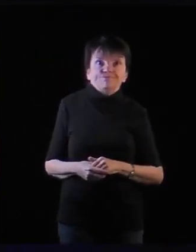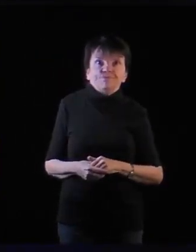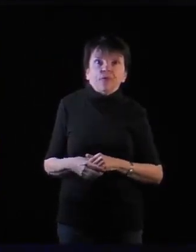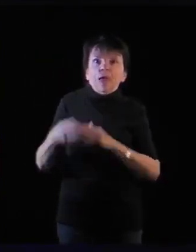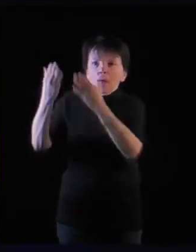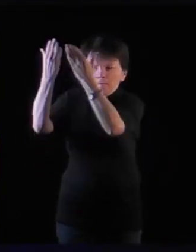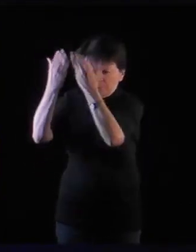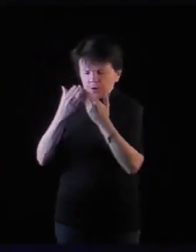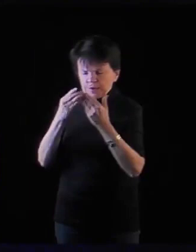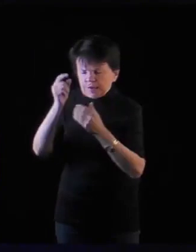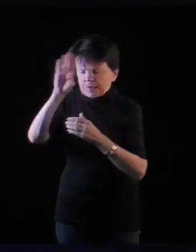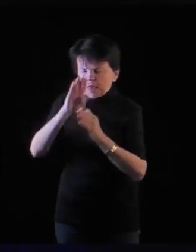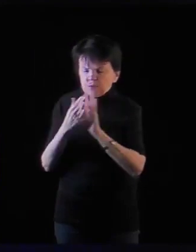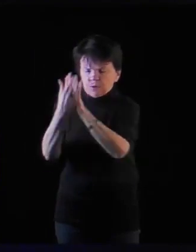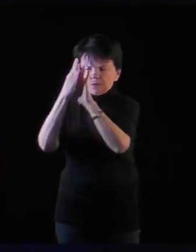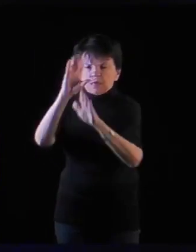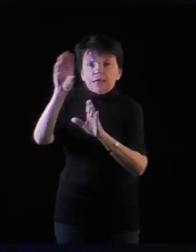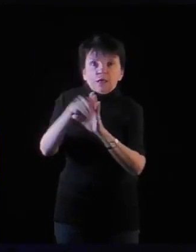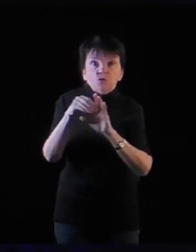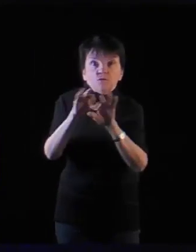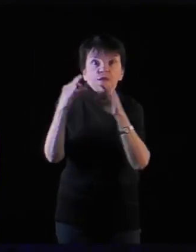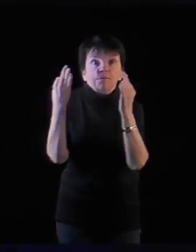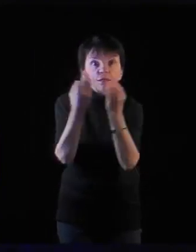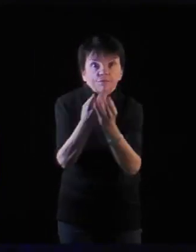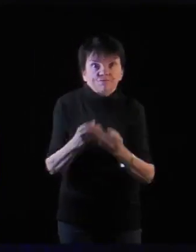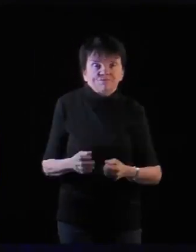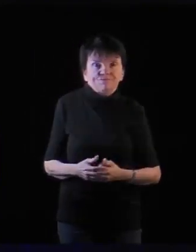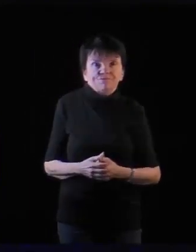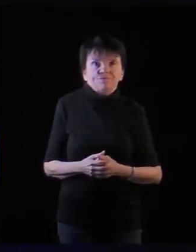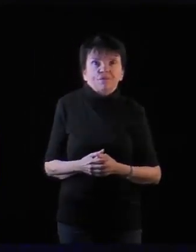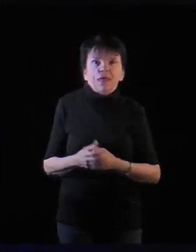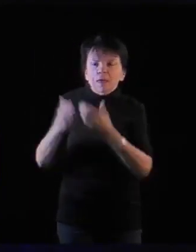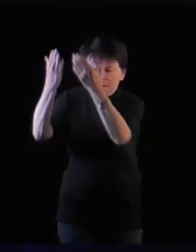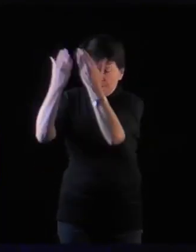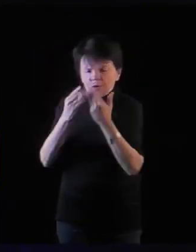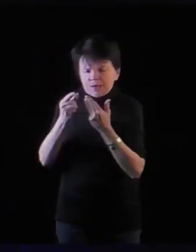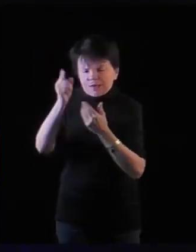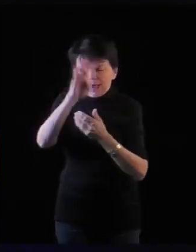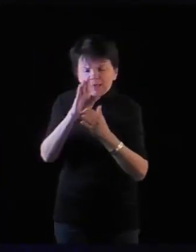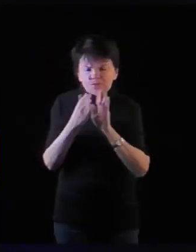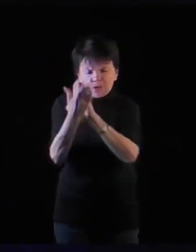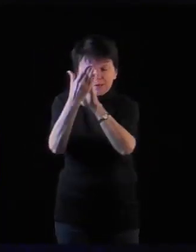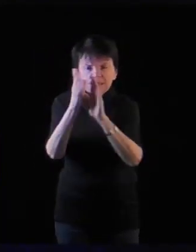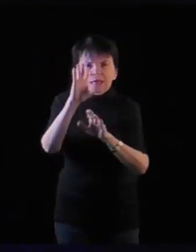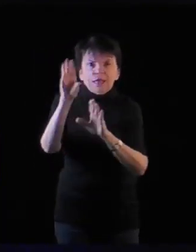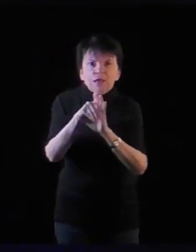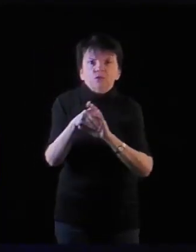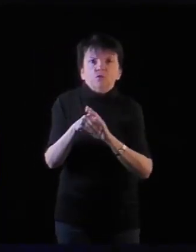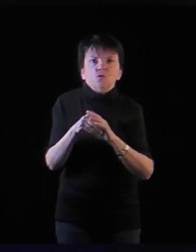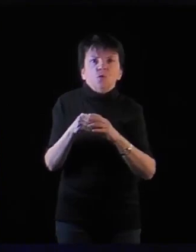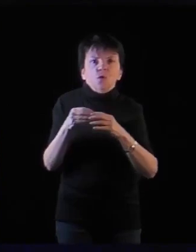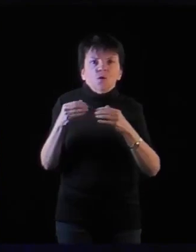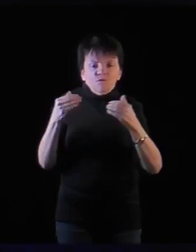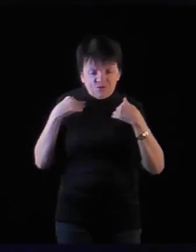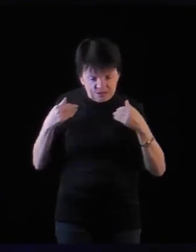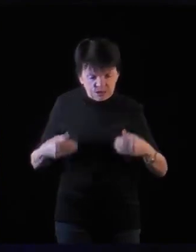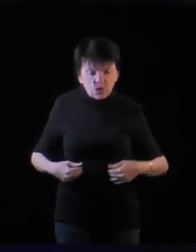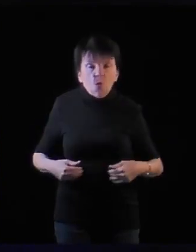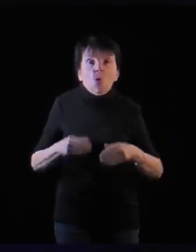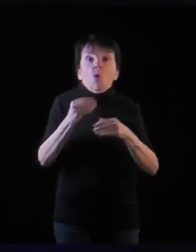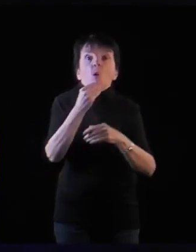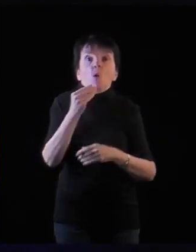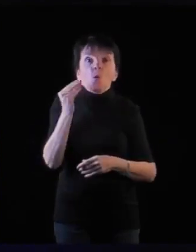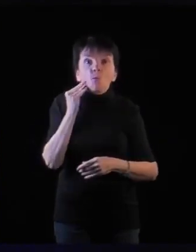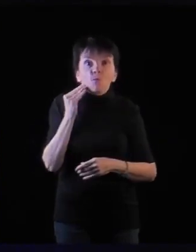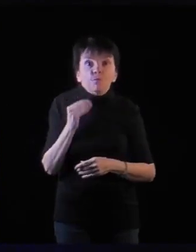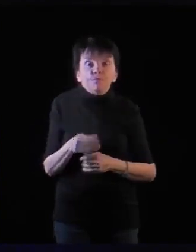Bring the presence of God into your family. Bring the presence of God even physically into your home. You may say, well, how do